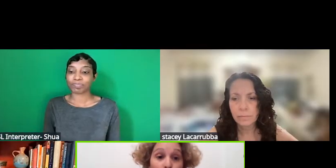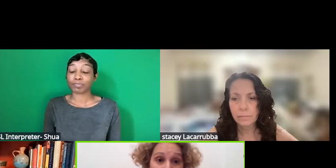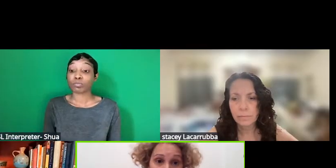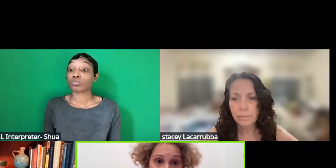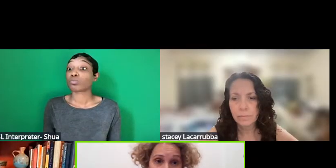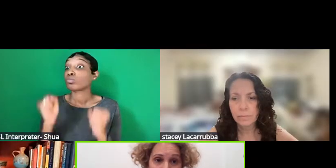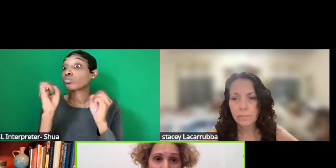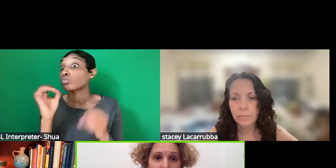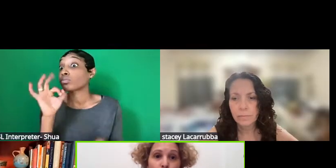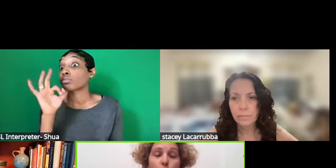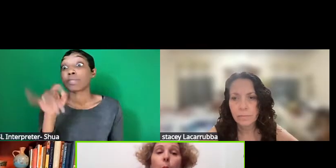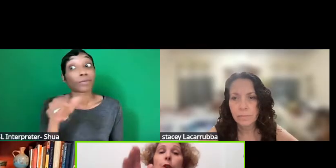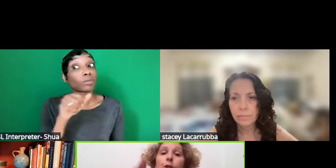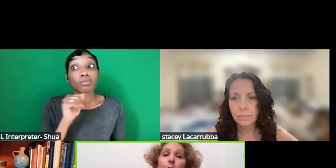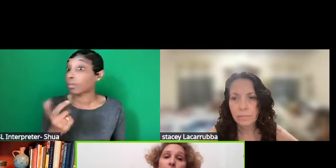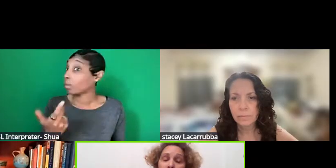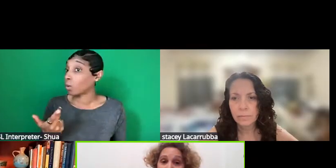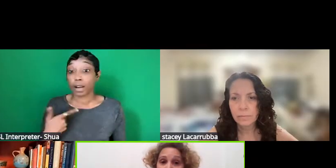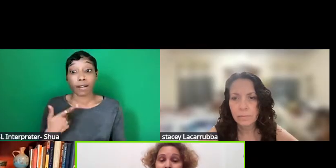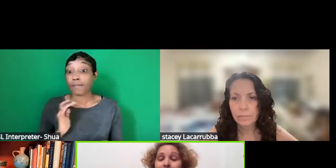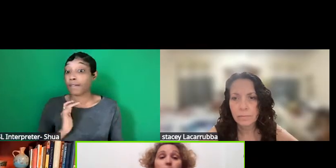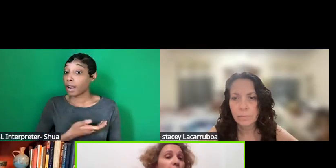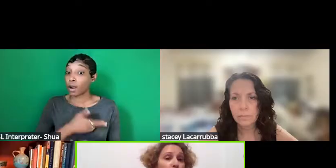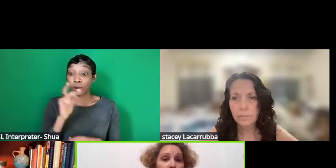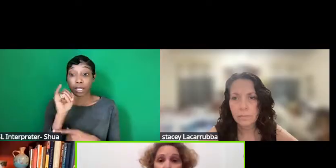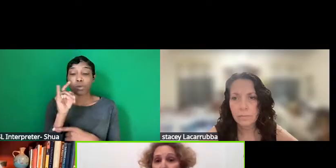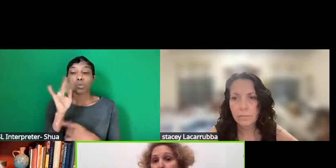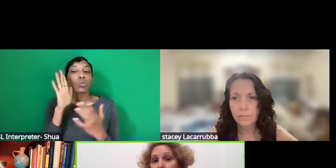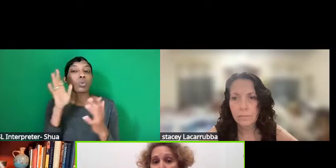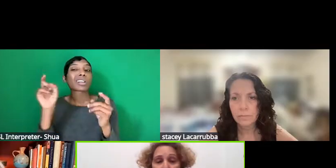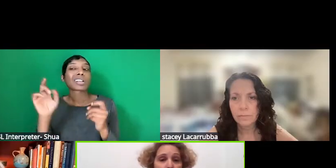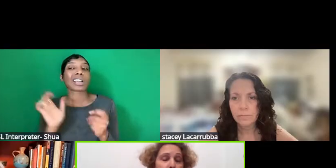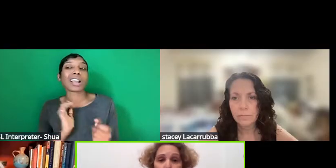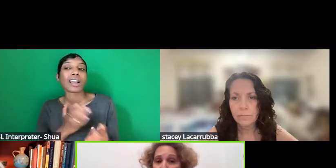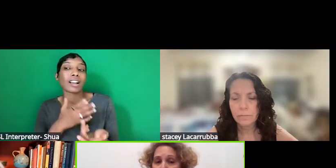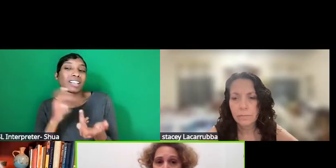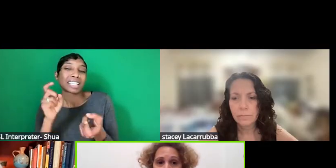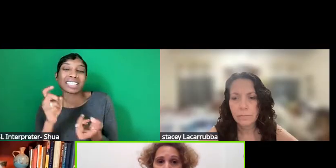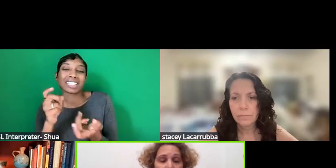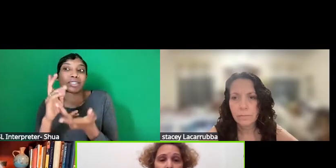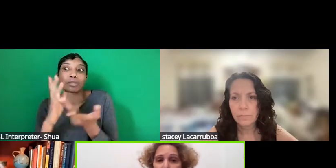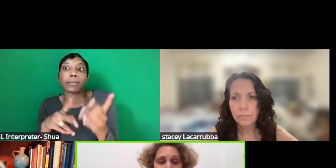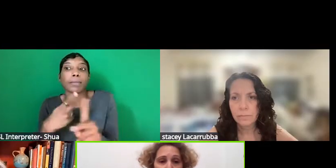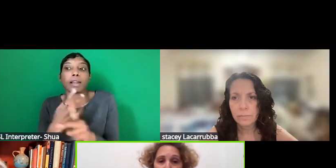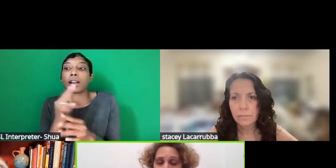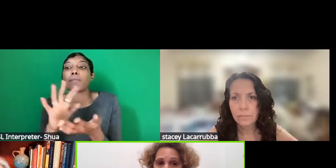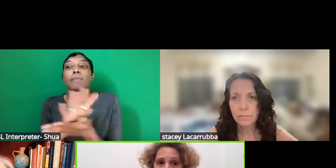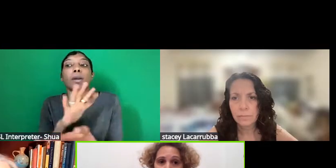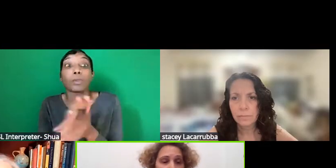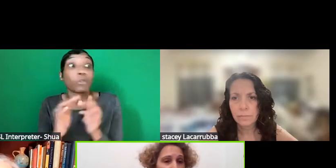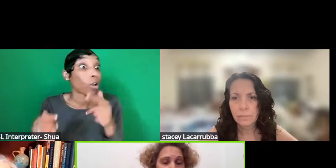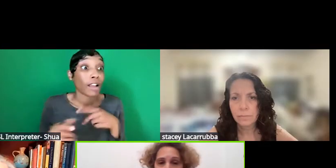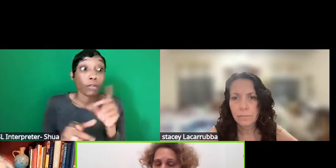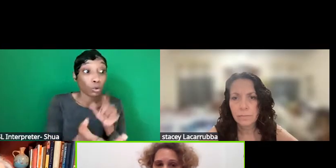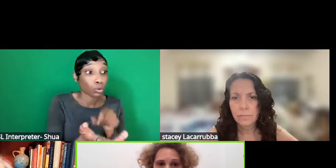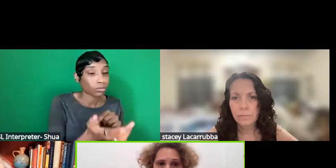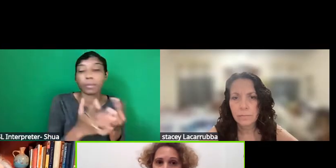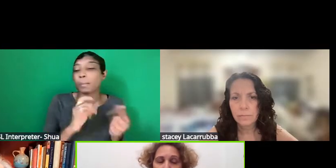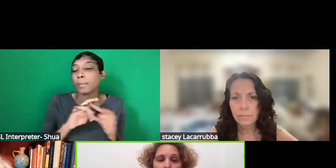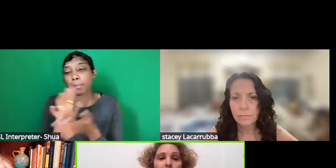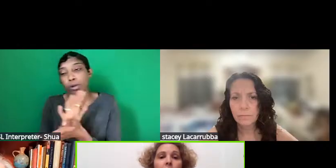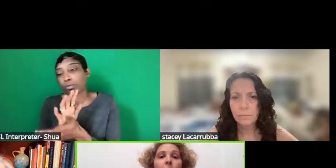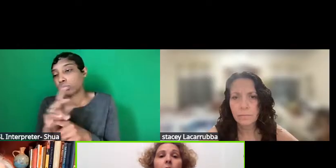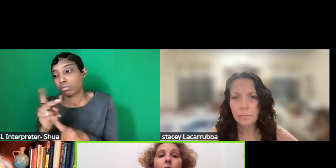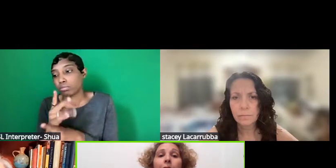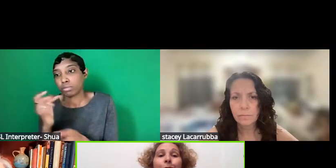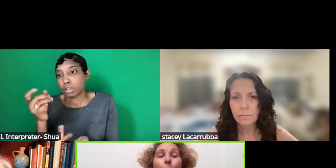you don't have our kit, what you're going to need is some version of newspaper, copy paper, loose leaf, something like that, construction paper, any of that's fine. Just go ahead and start ripping